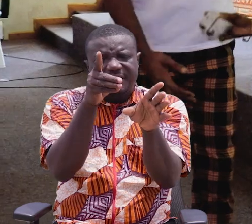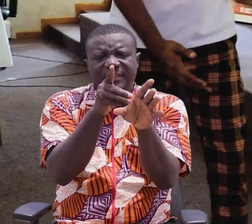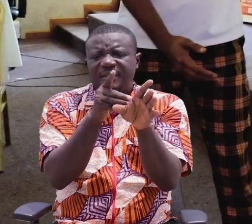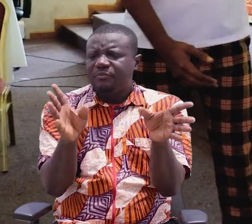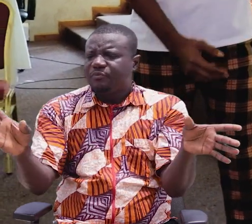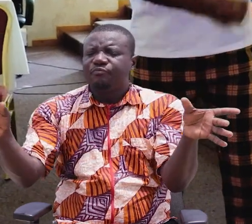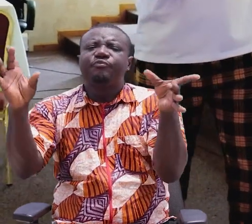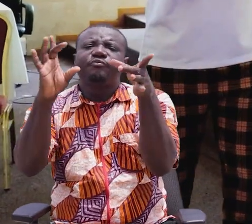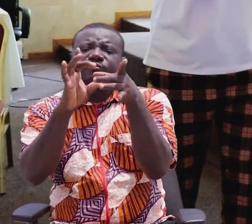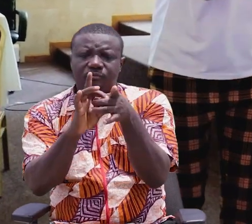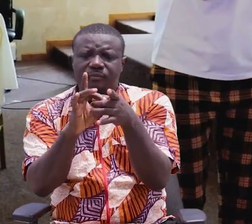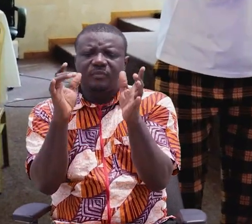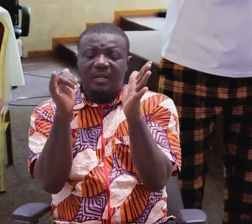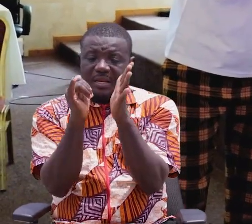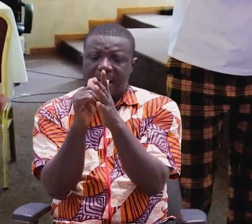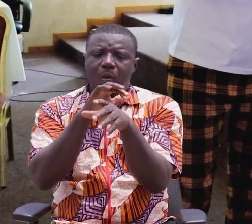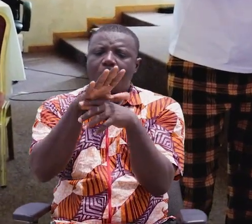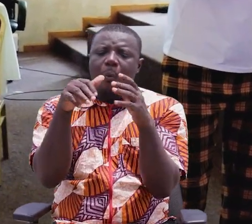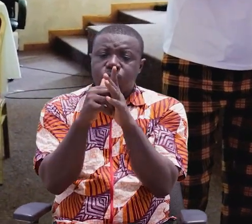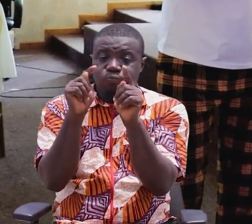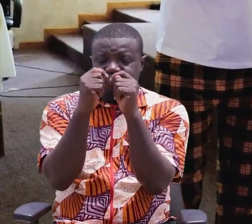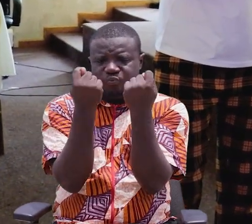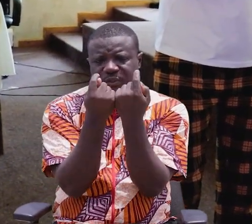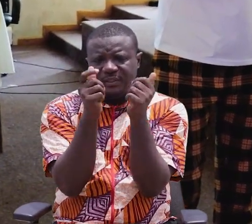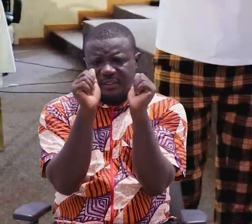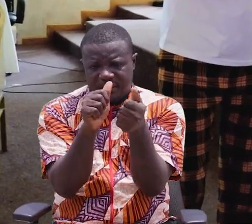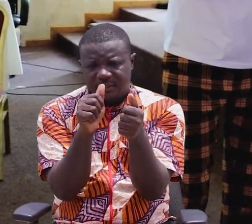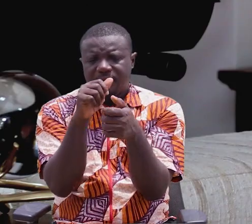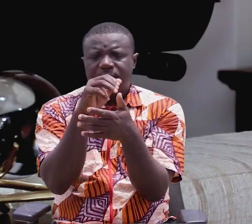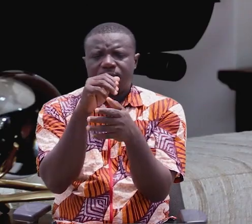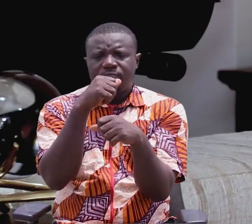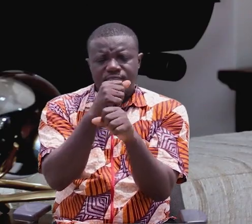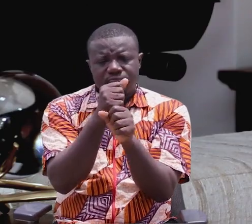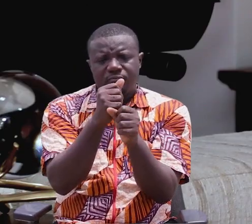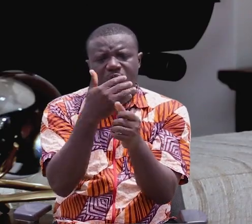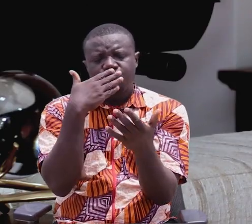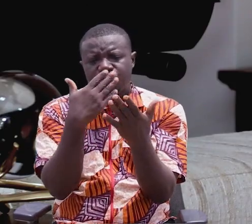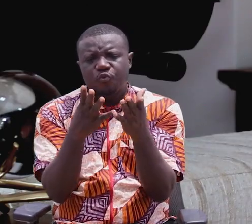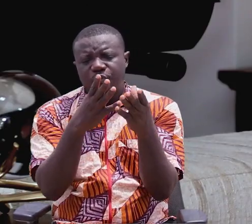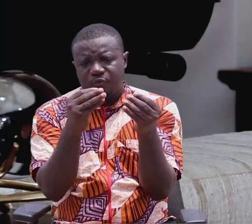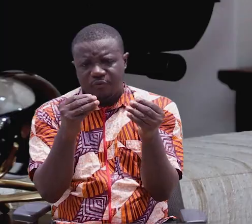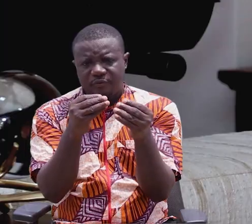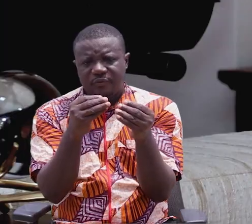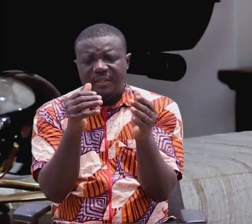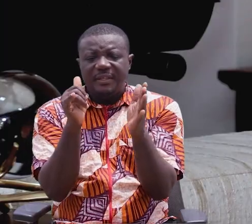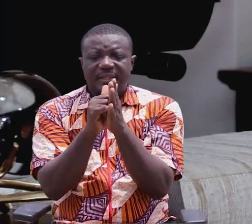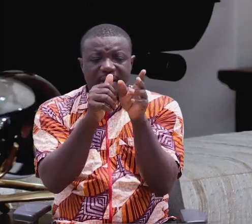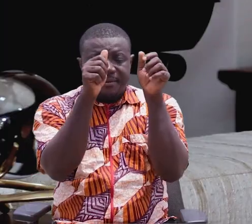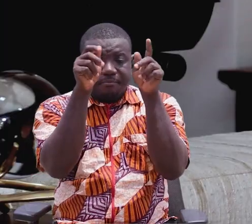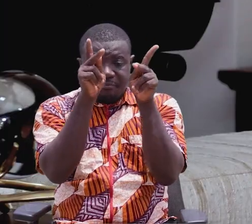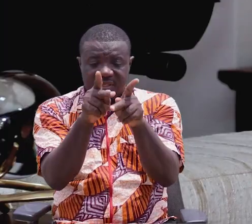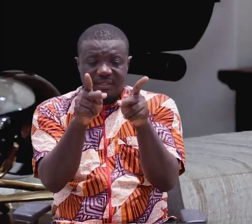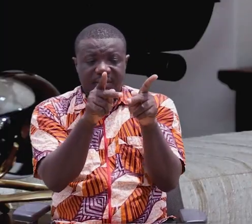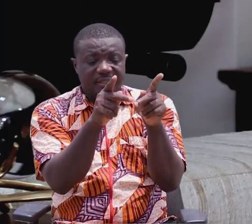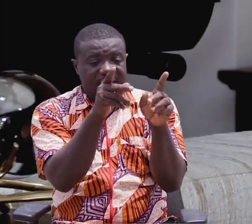the disability who you are trying to help. So suddenly they had to find people with no disabilities and